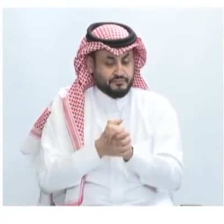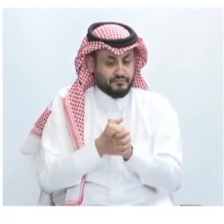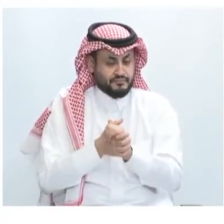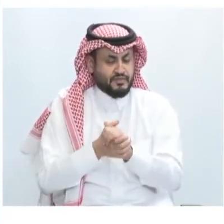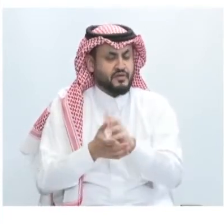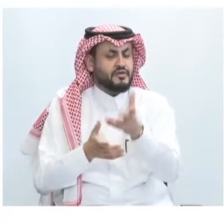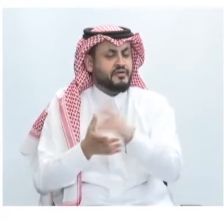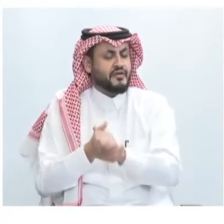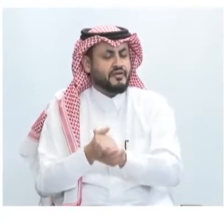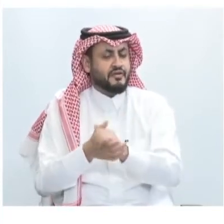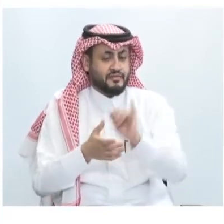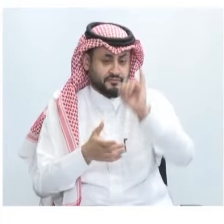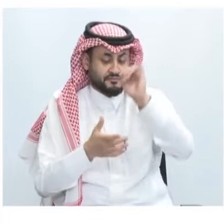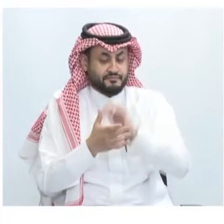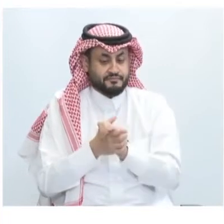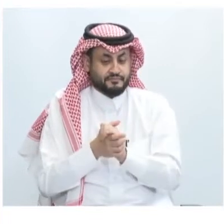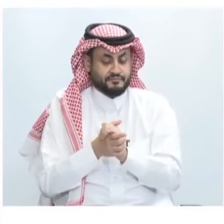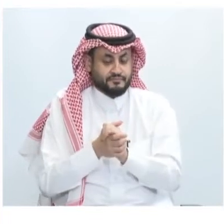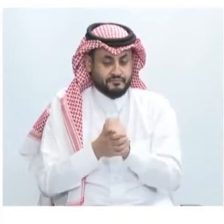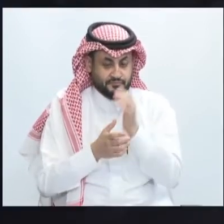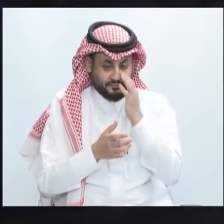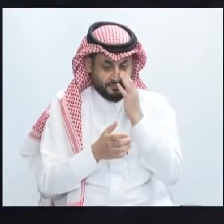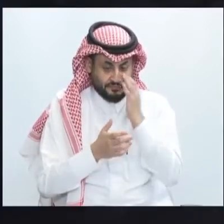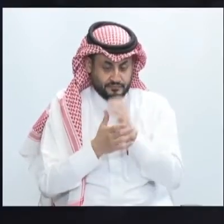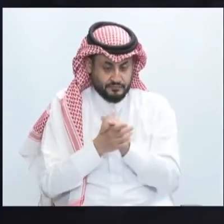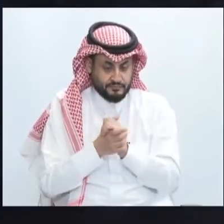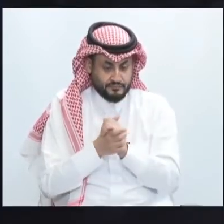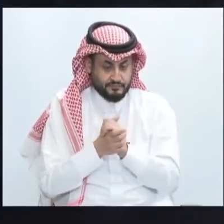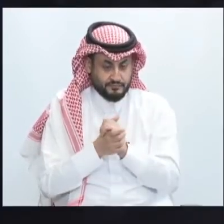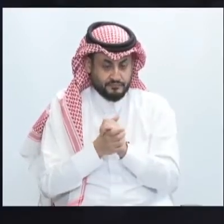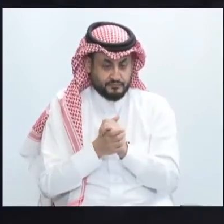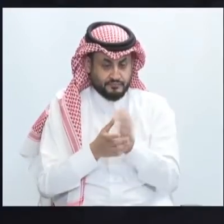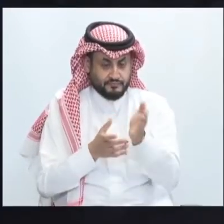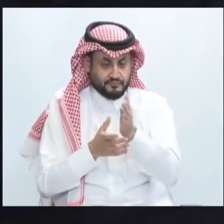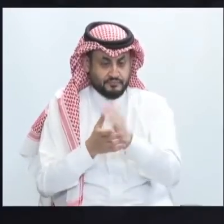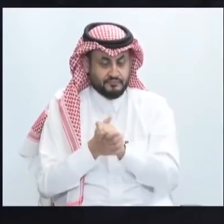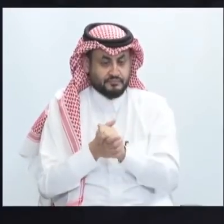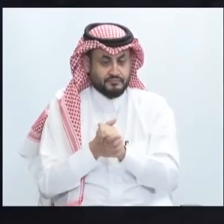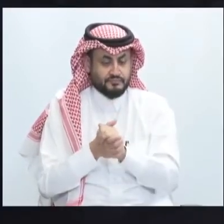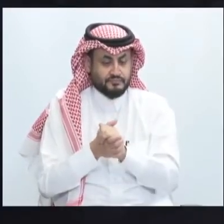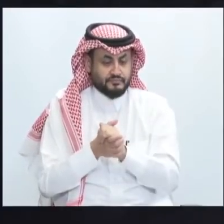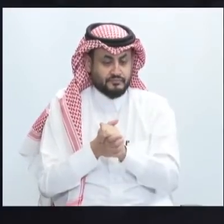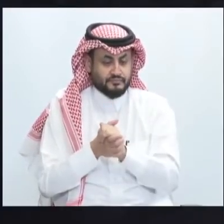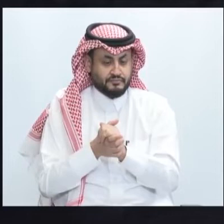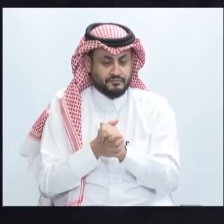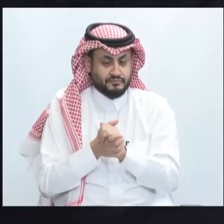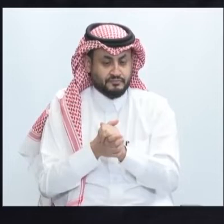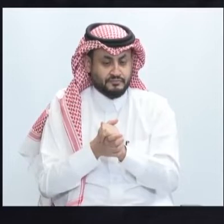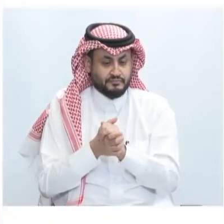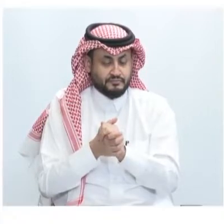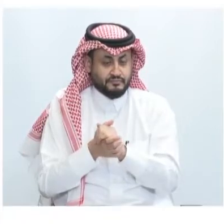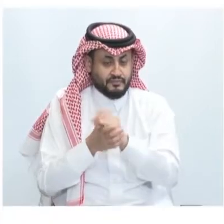this is what? Tall. We call them tall, tall. What about these letters? We have G,